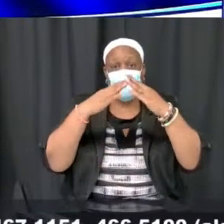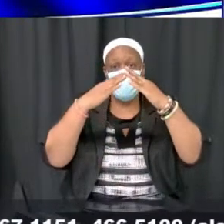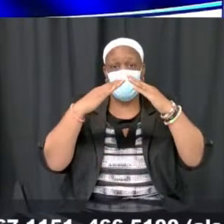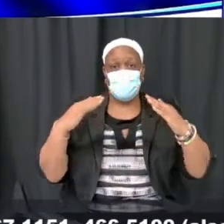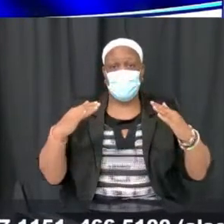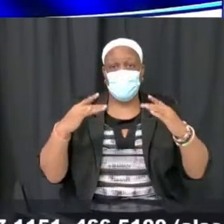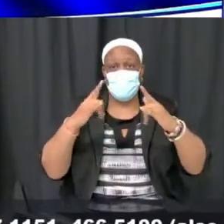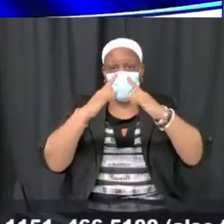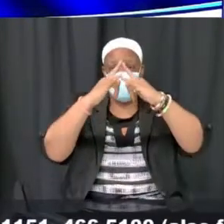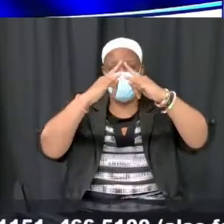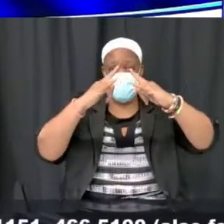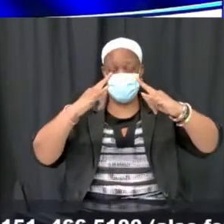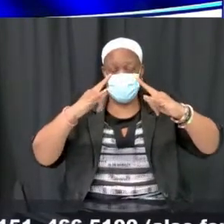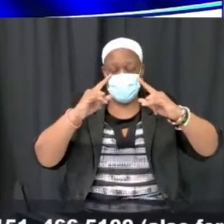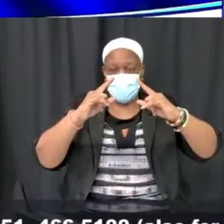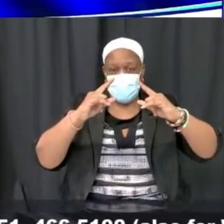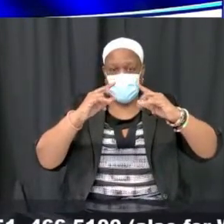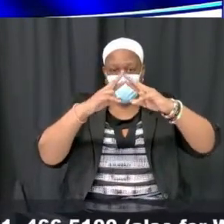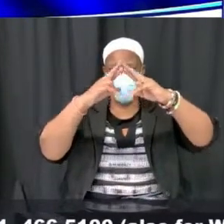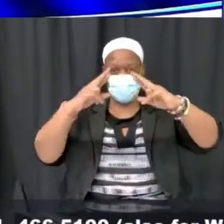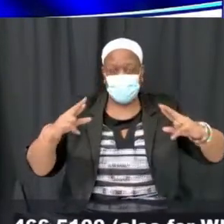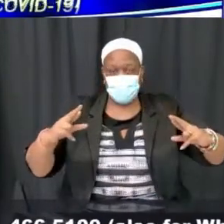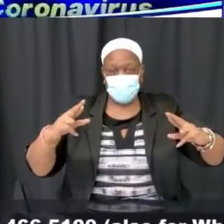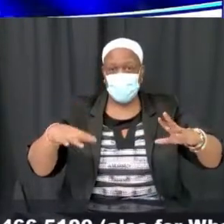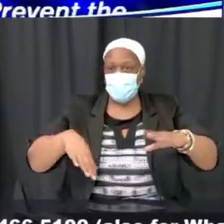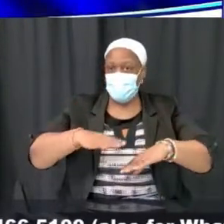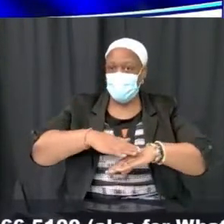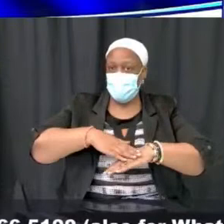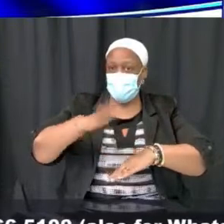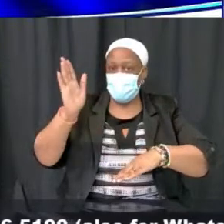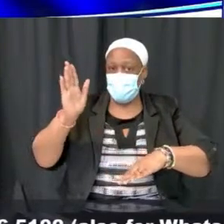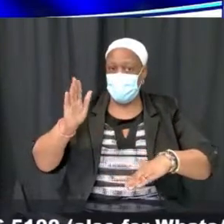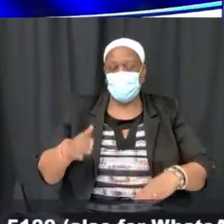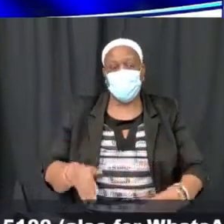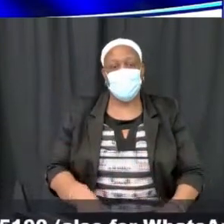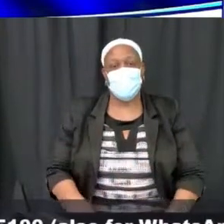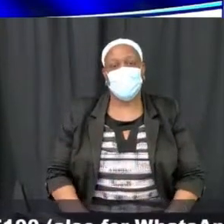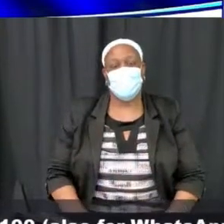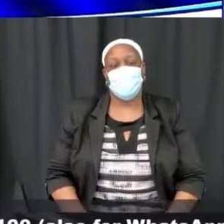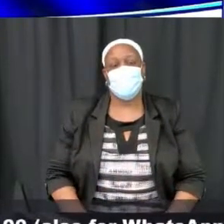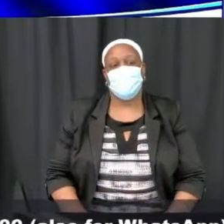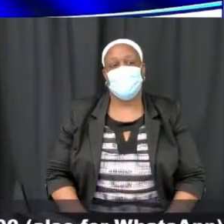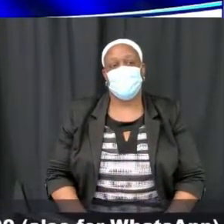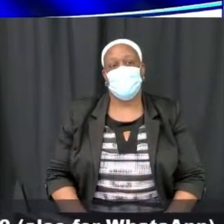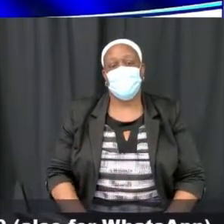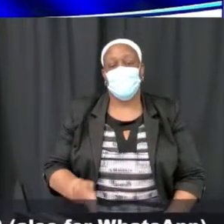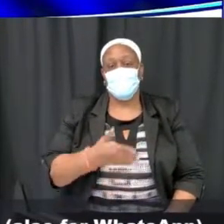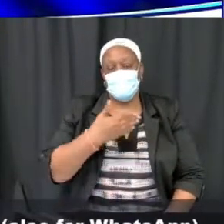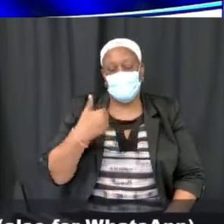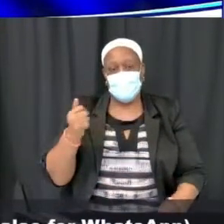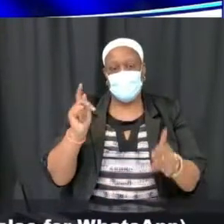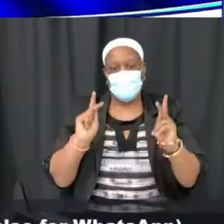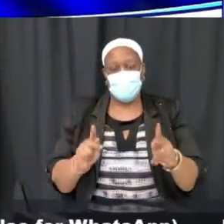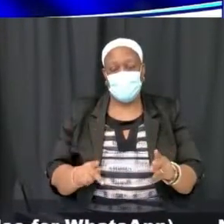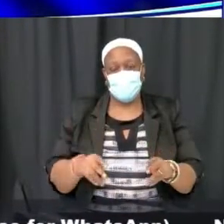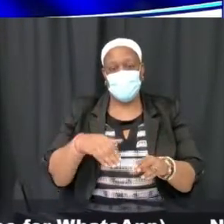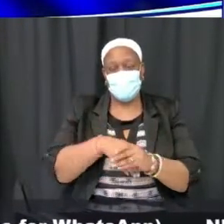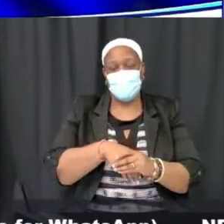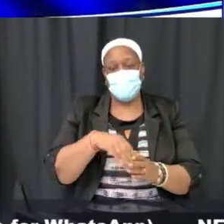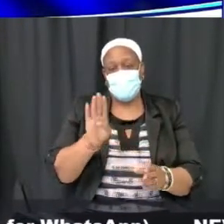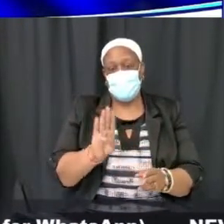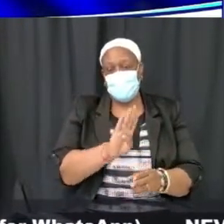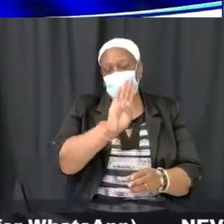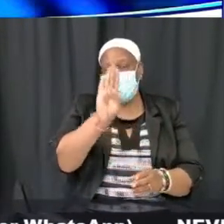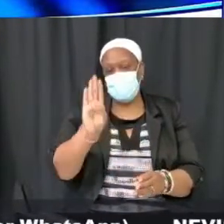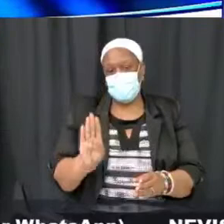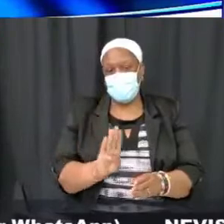the people of St. Lucia, who would have experienced the same, and also with the people of Barbados, who have